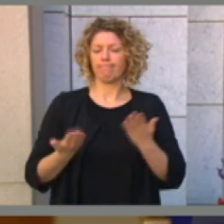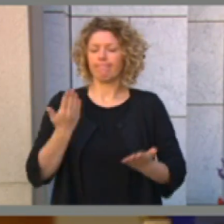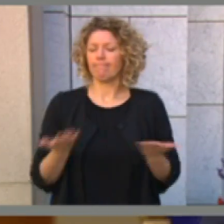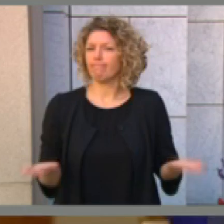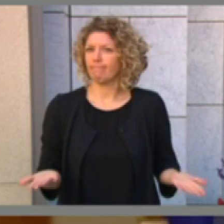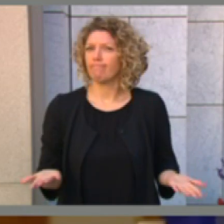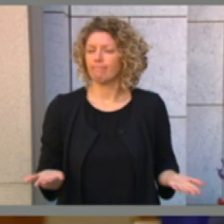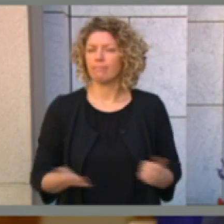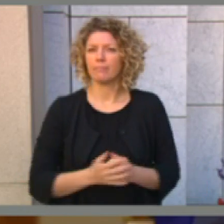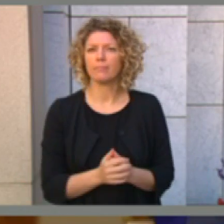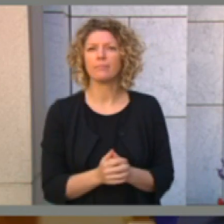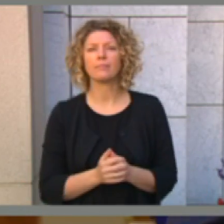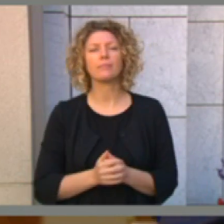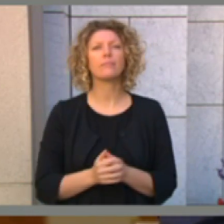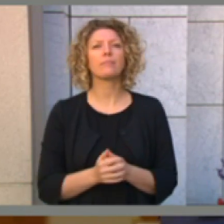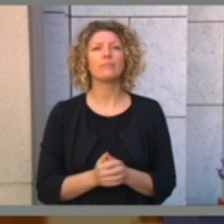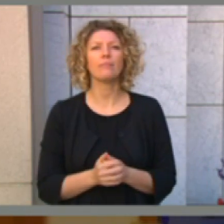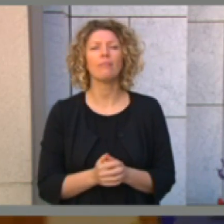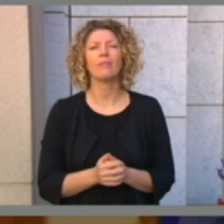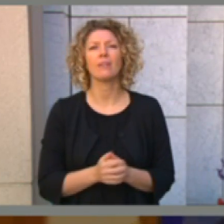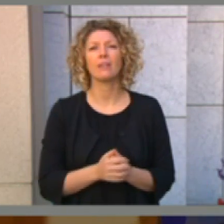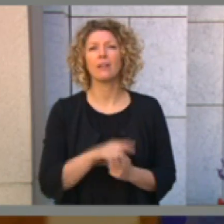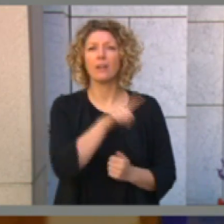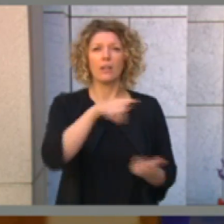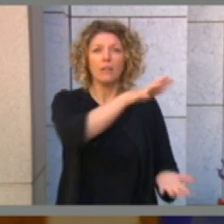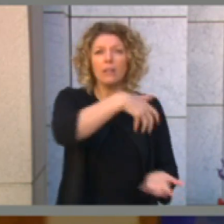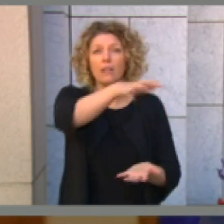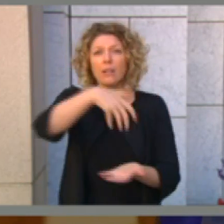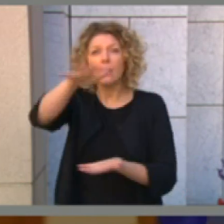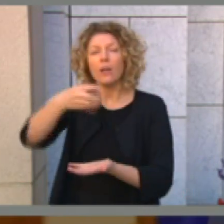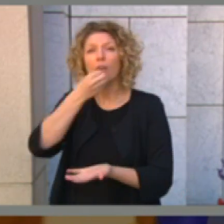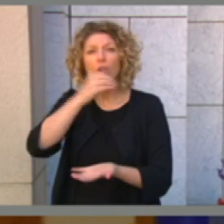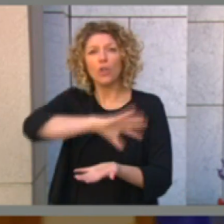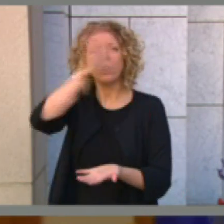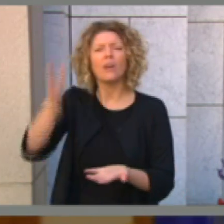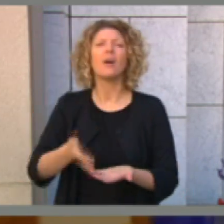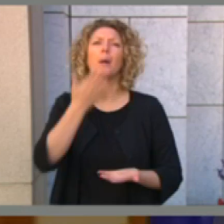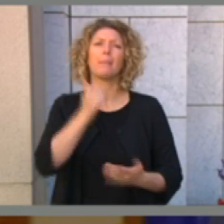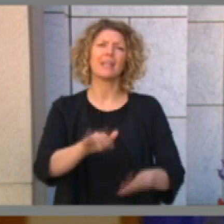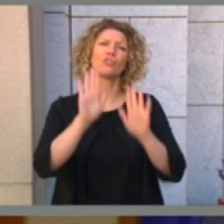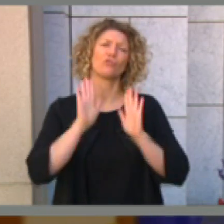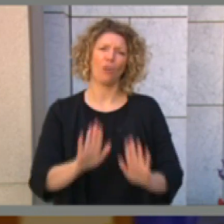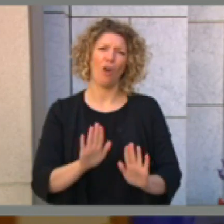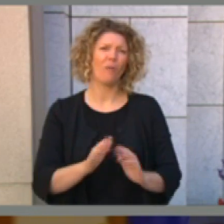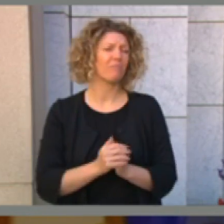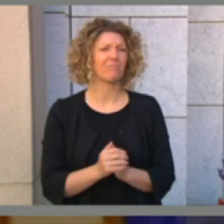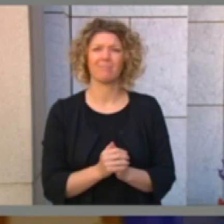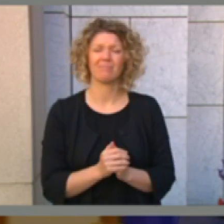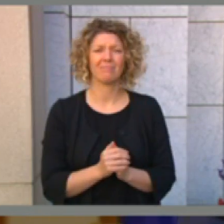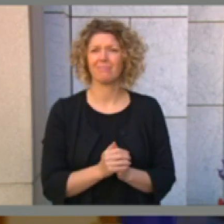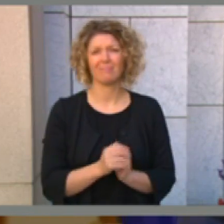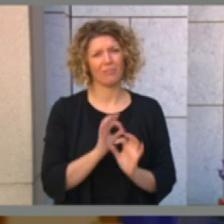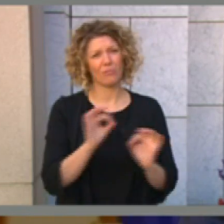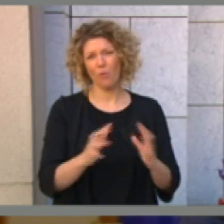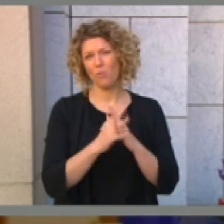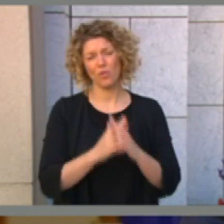hoarding. I can't be more blunt about it. Stop it. It's not sensible, it's not helpful, and I've got to say